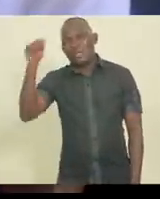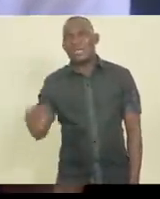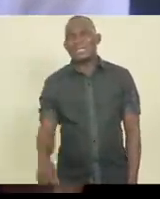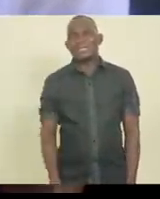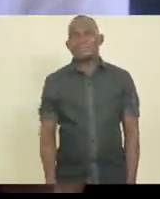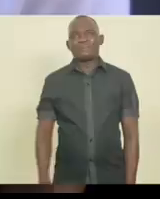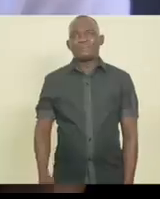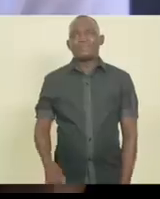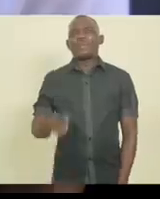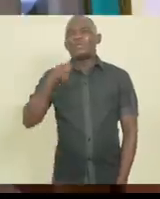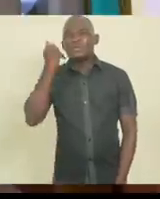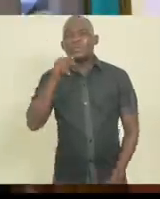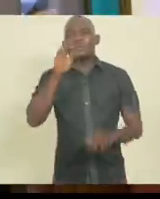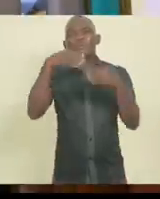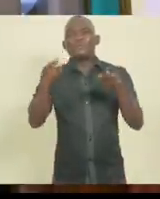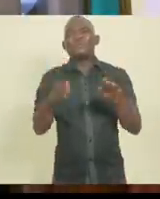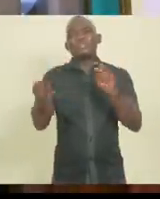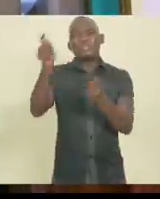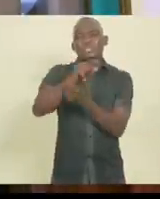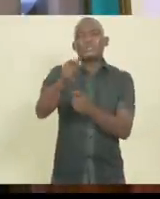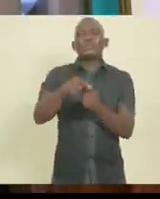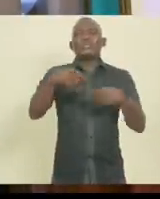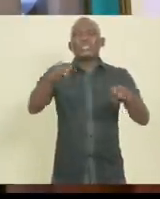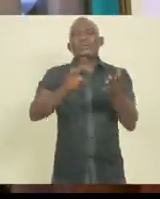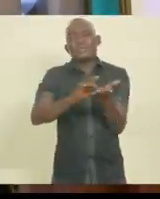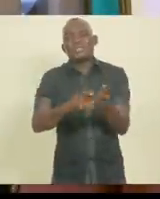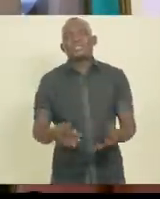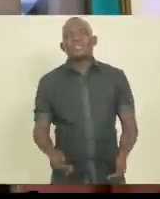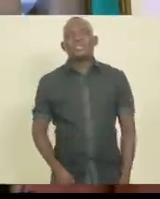Atafu, atafu, atafu, when you